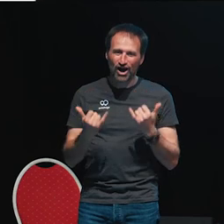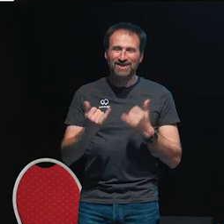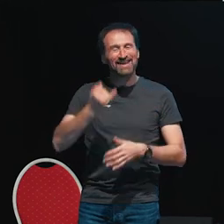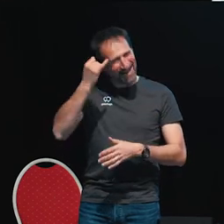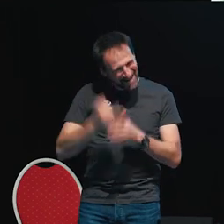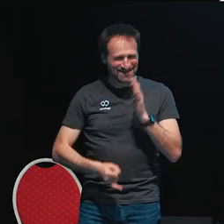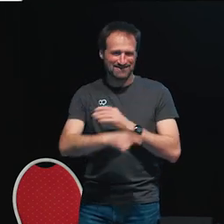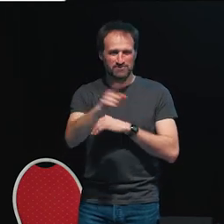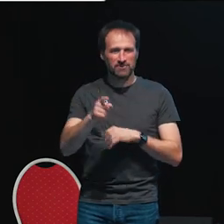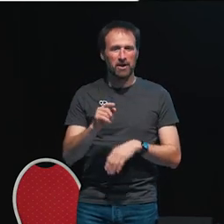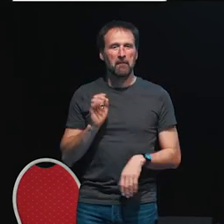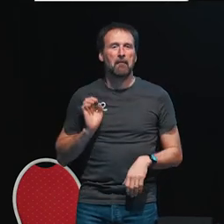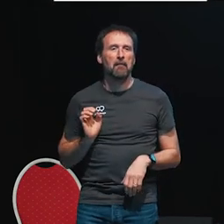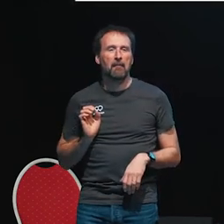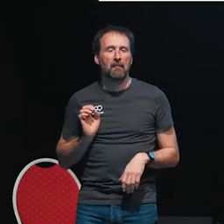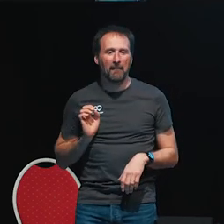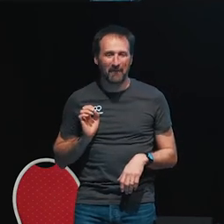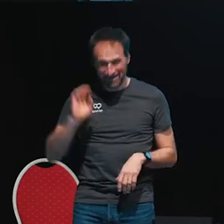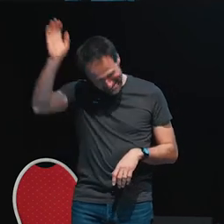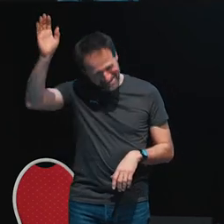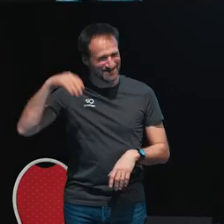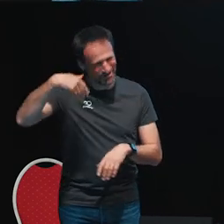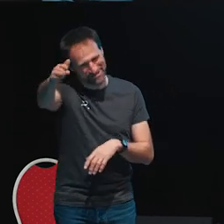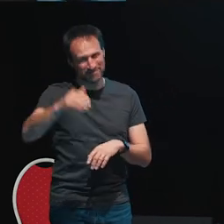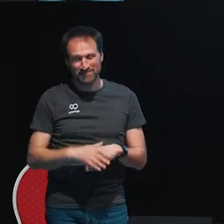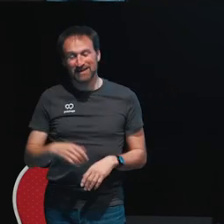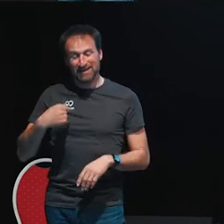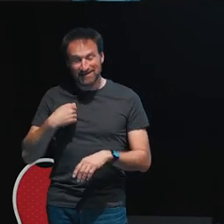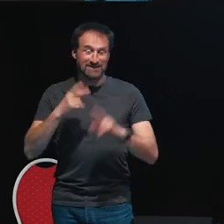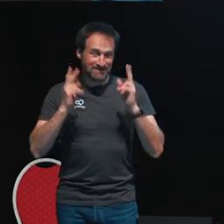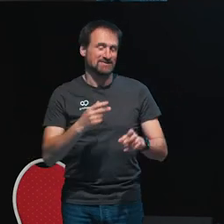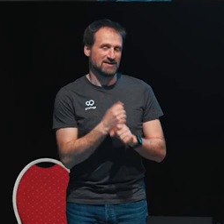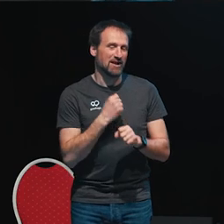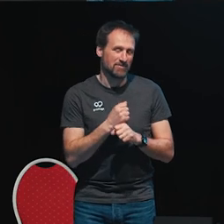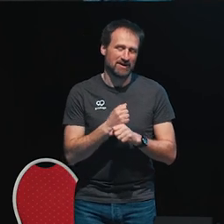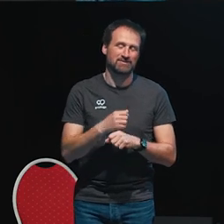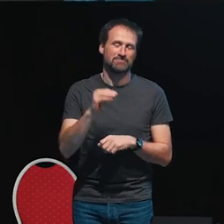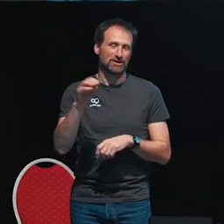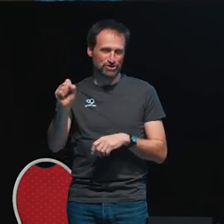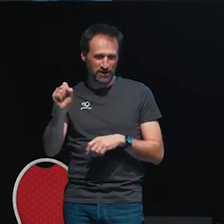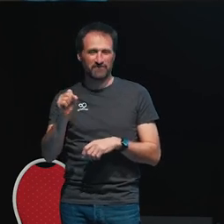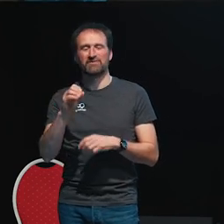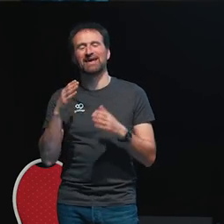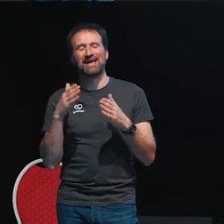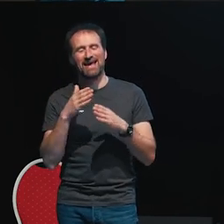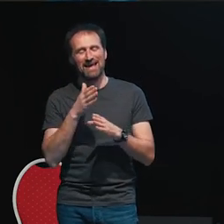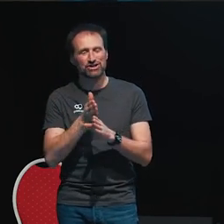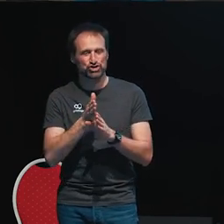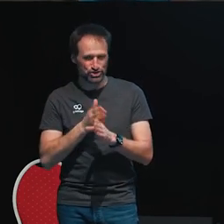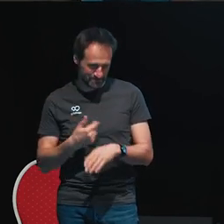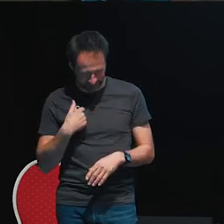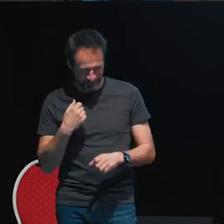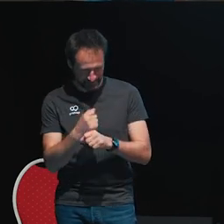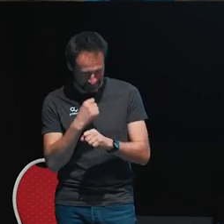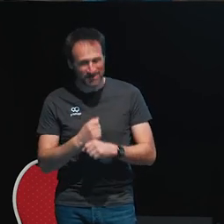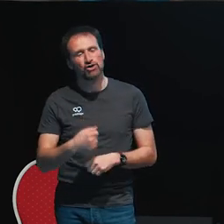that. So this is correct. I'm a program manager at Microsoft. I work on Microsoft Edge. The team that I work for is